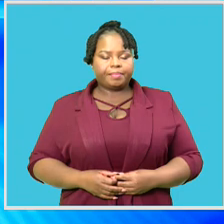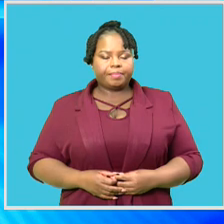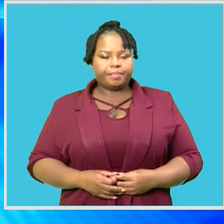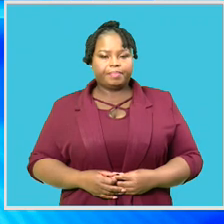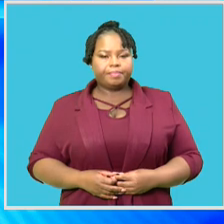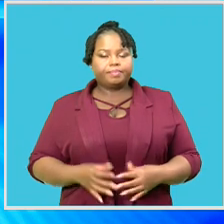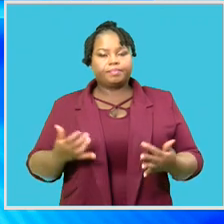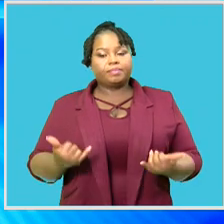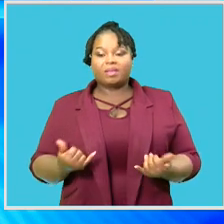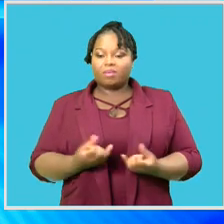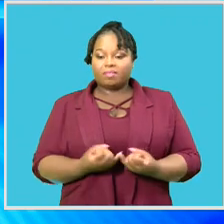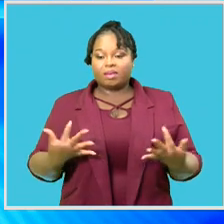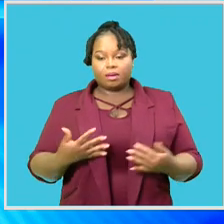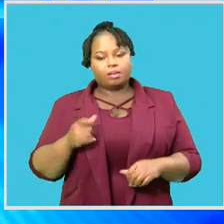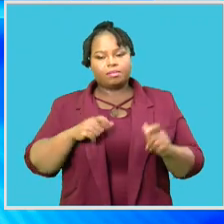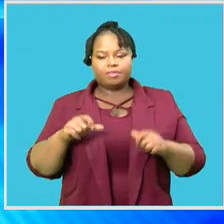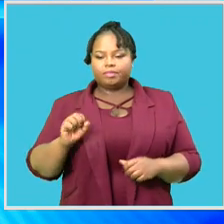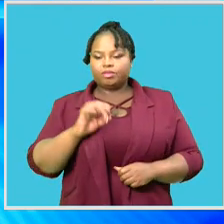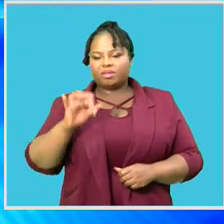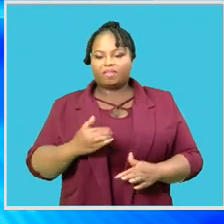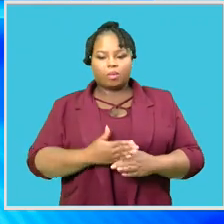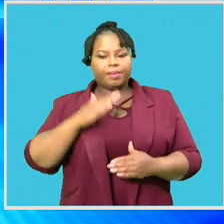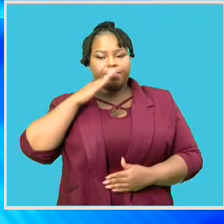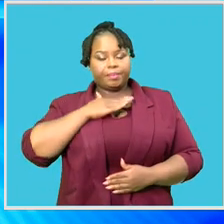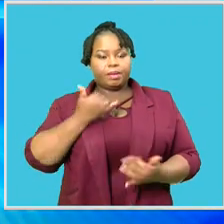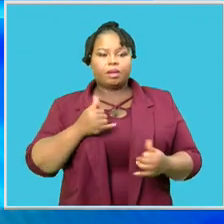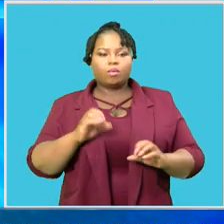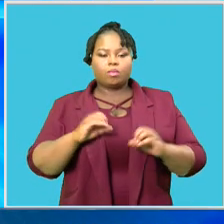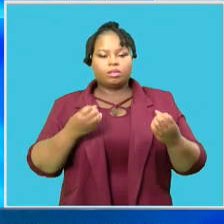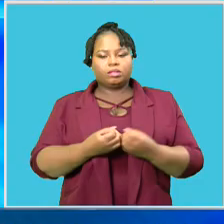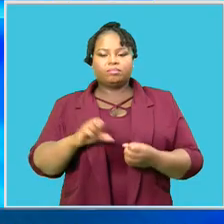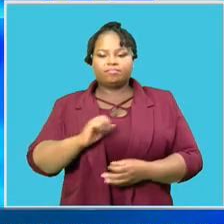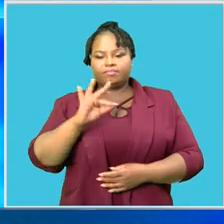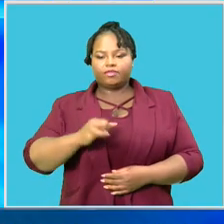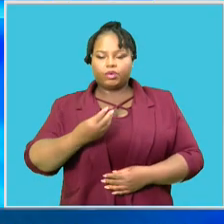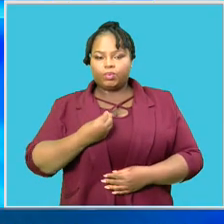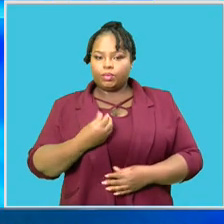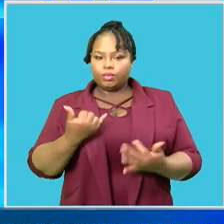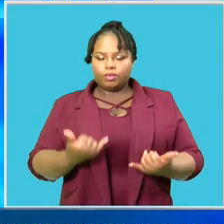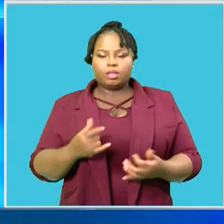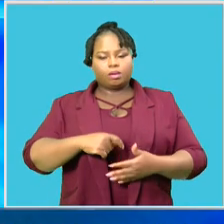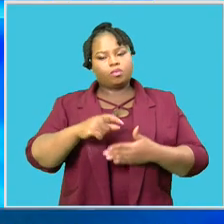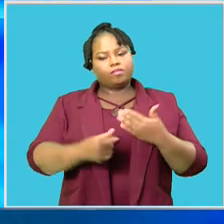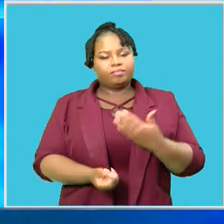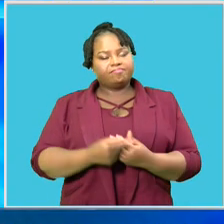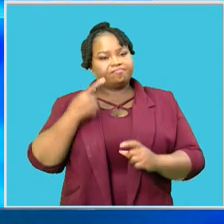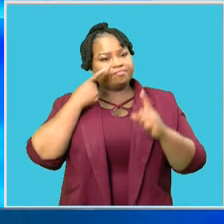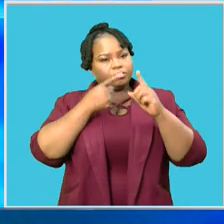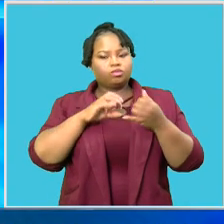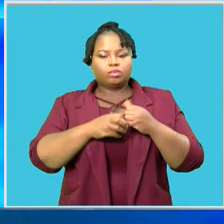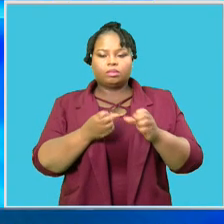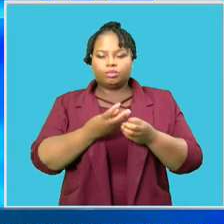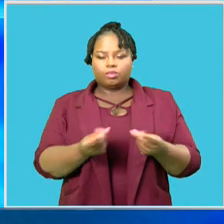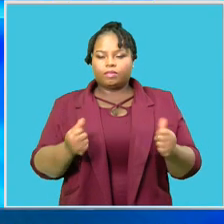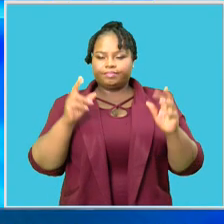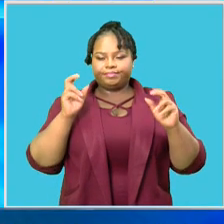Jango bizi nga labanda banga sebe enzi nengizi maafrika li pezuli ntlangani ese youth na mchanje yiba mbingungu tele shosa ukpega nangonengi